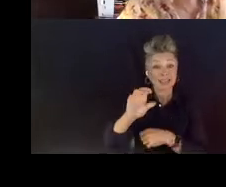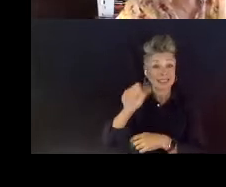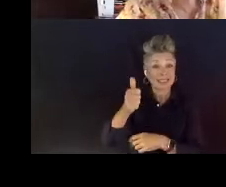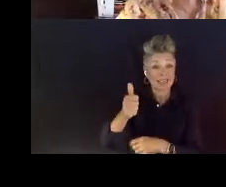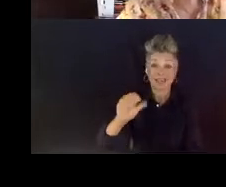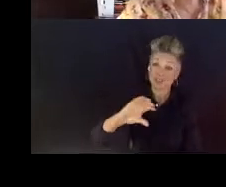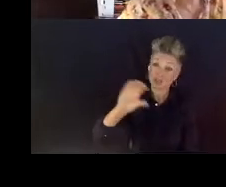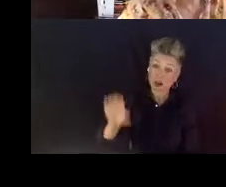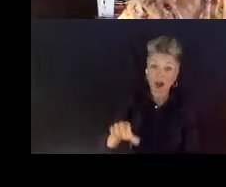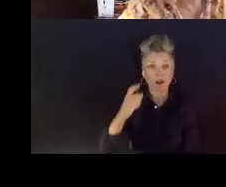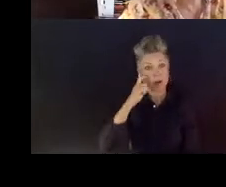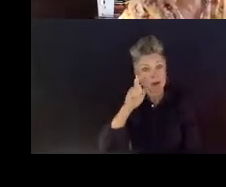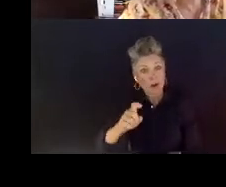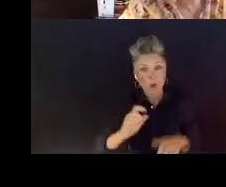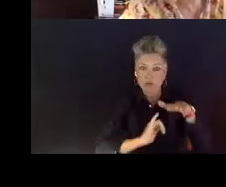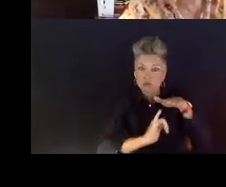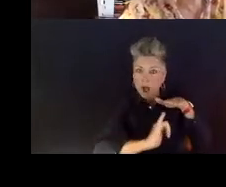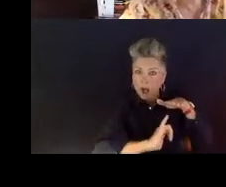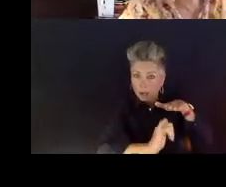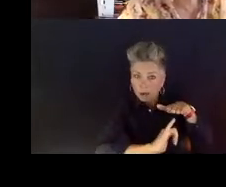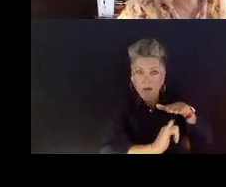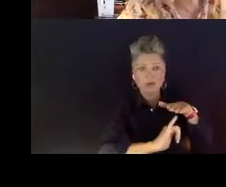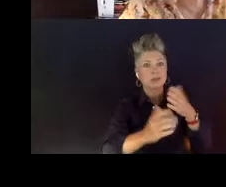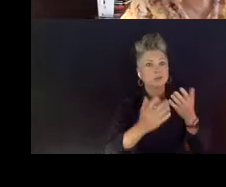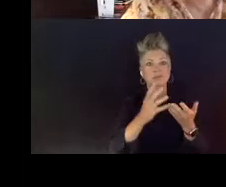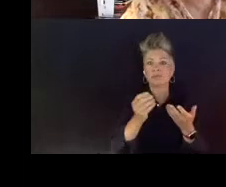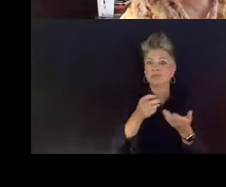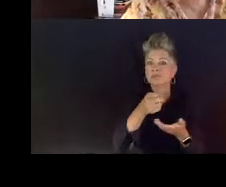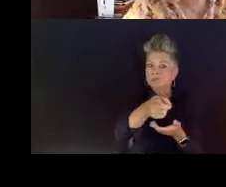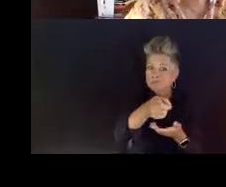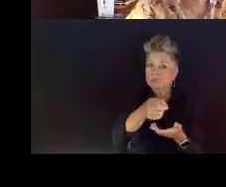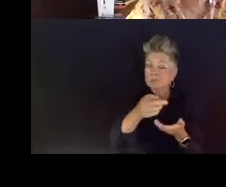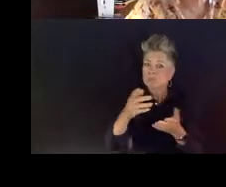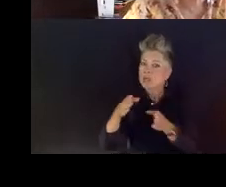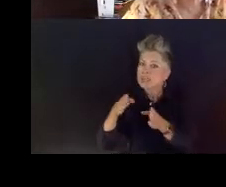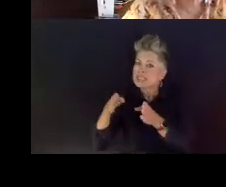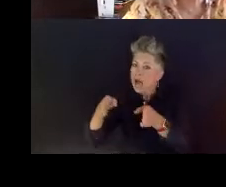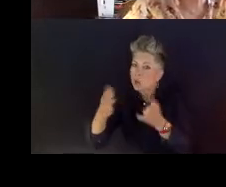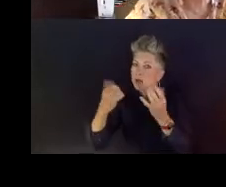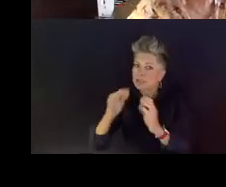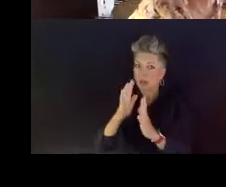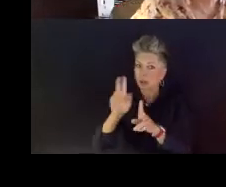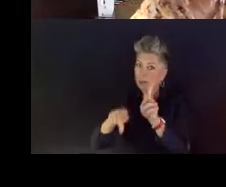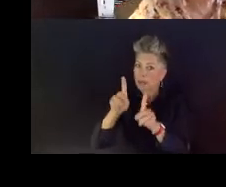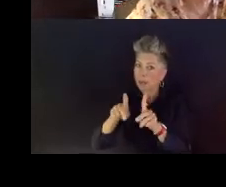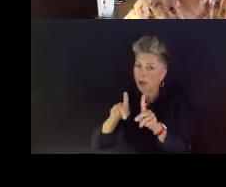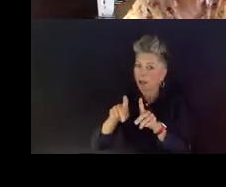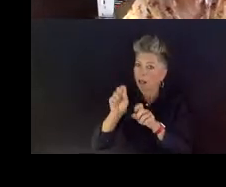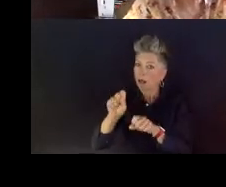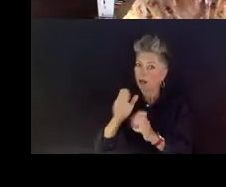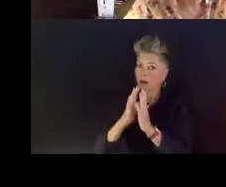trolleys and you see vehicles. The sidewalks are still full of people, but they are on the